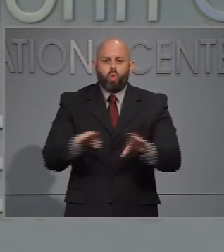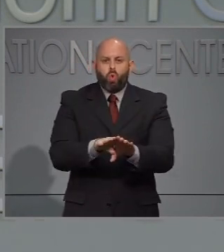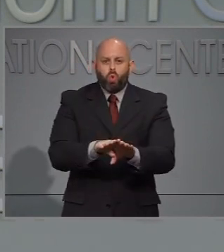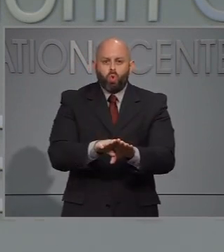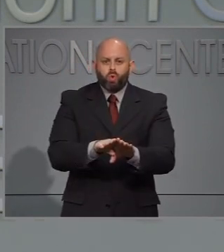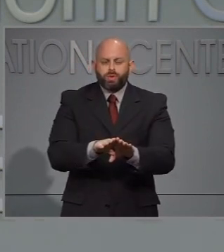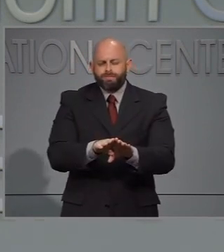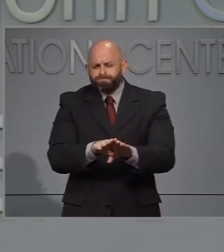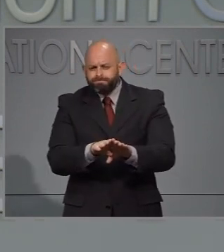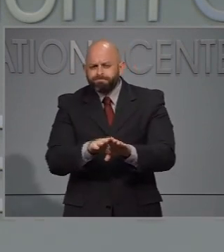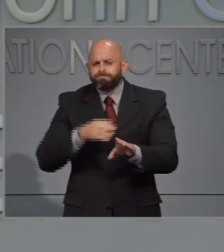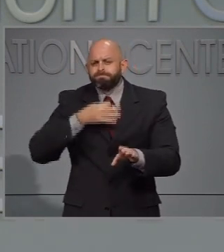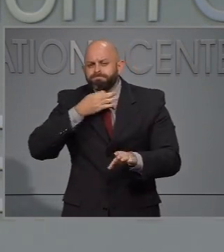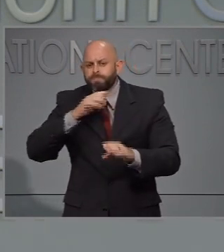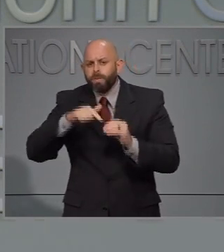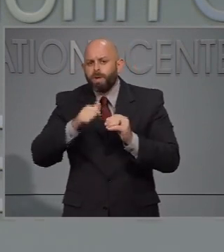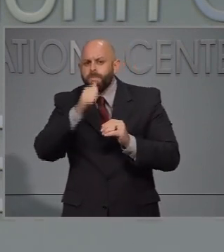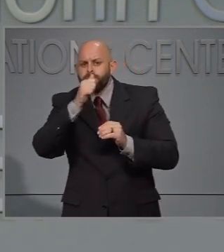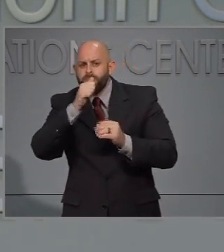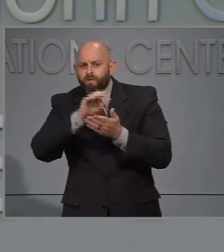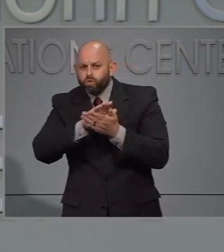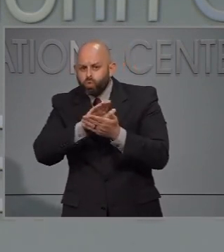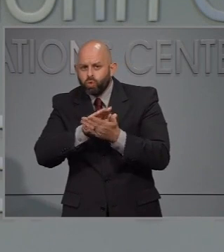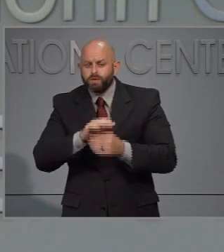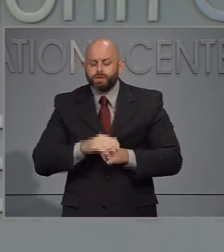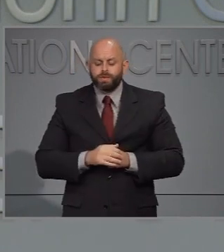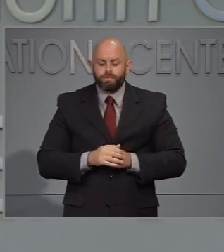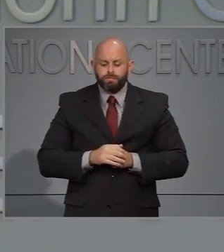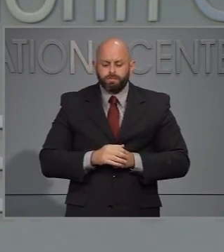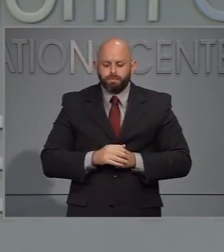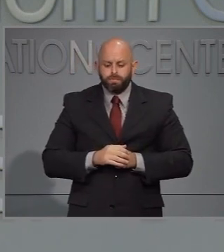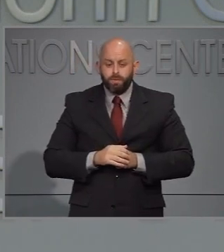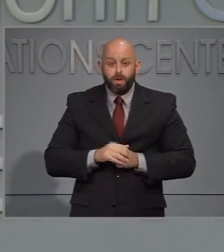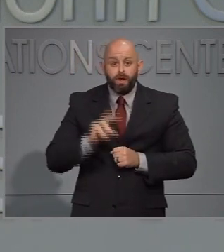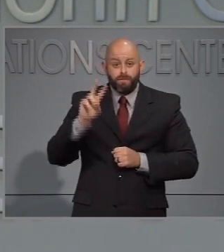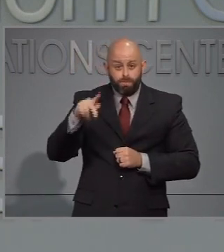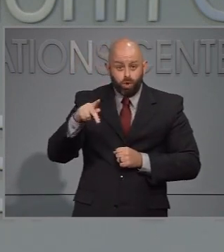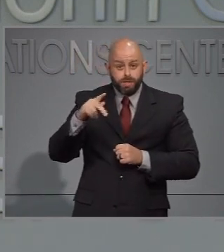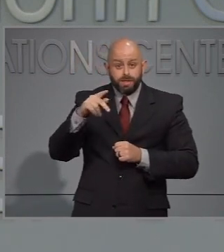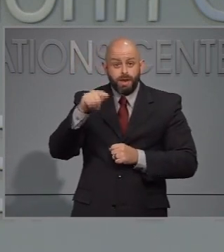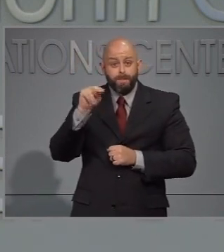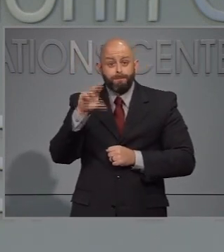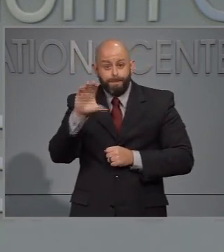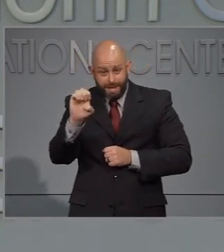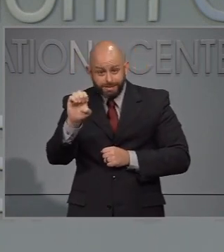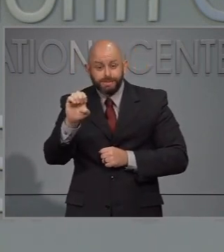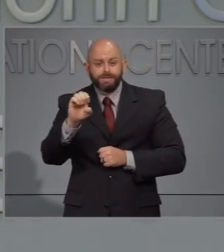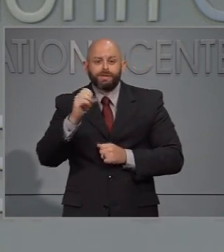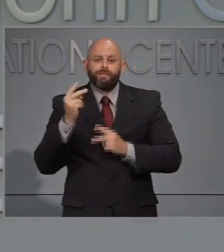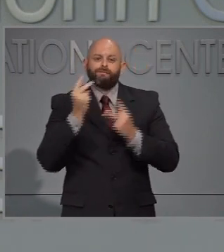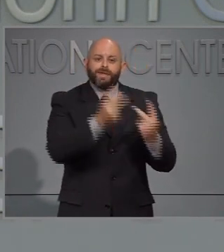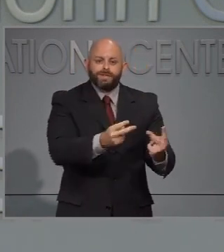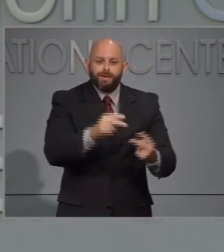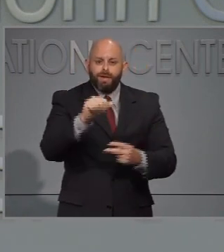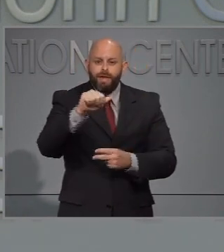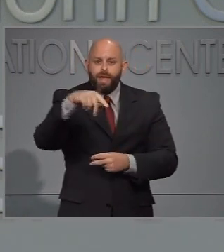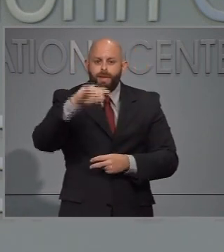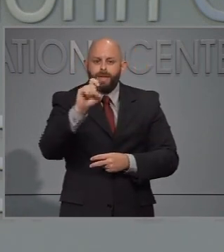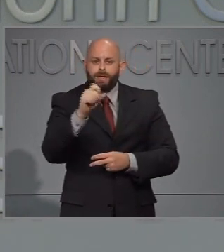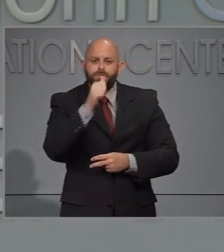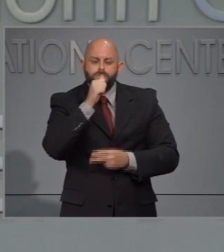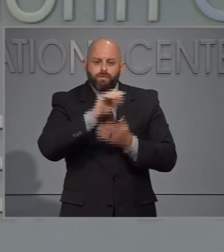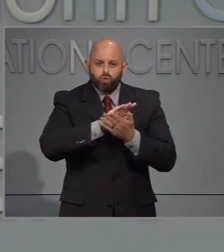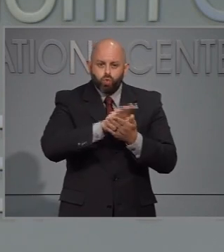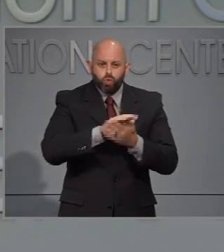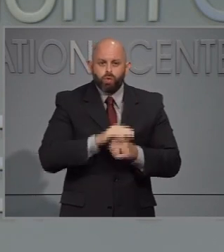schools. Vice President Pence is visiting Apex, a private school there. And even though Wake County Public Schools is starting with